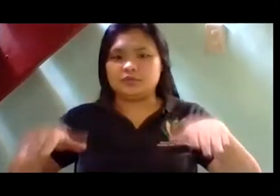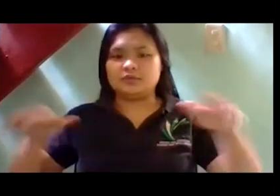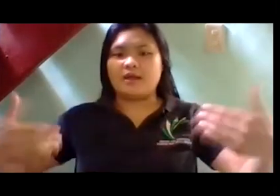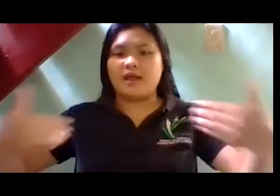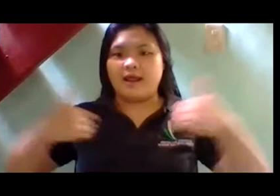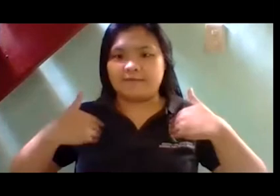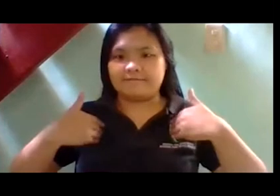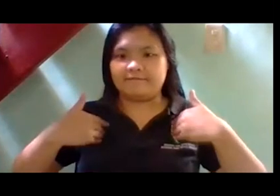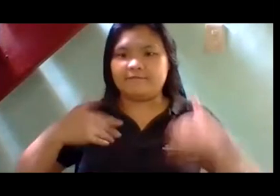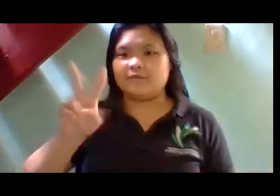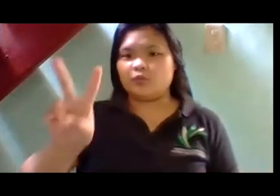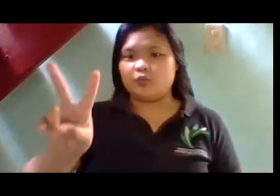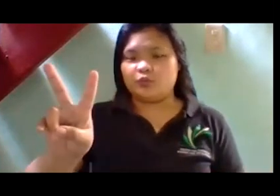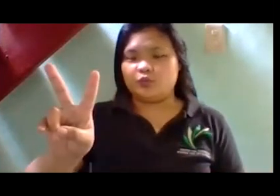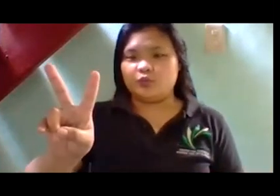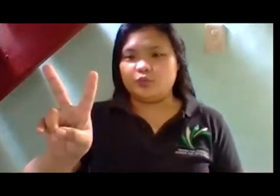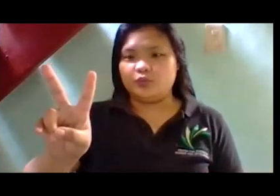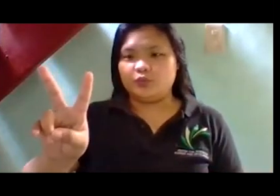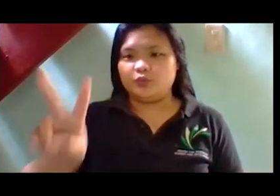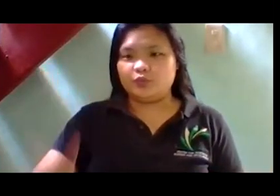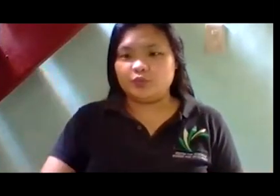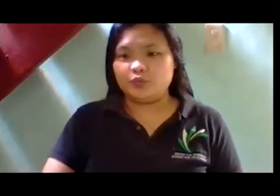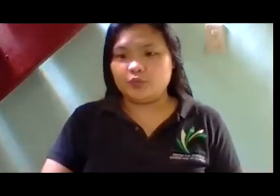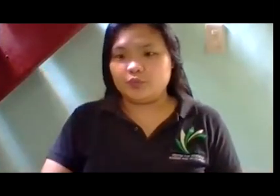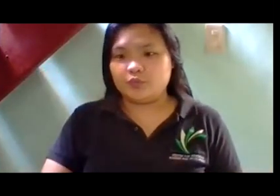We have two children. Okay.